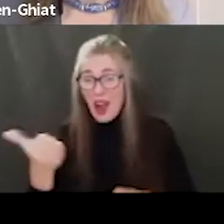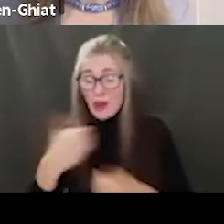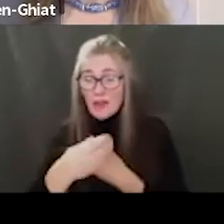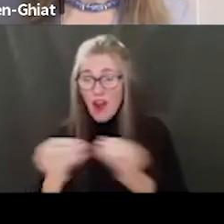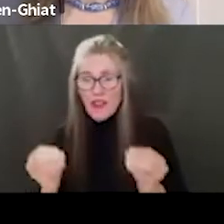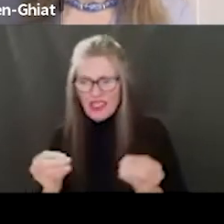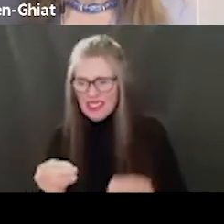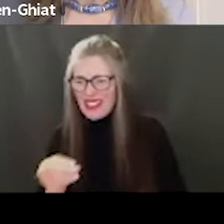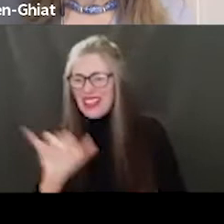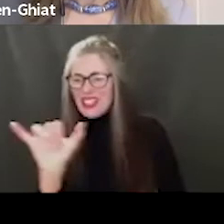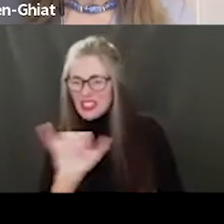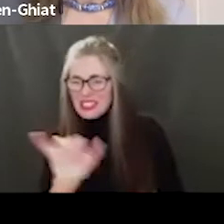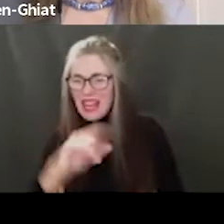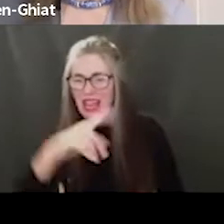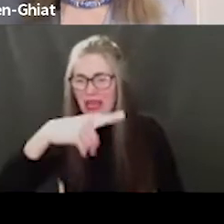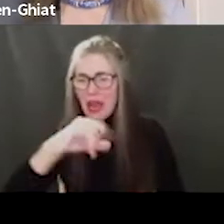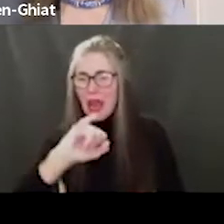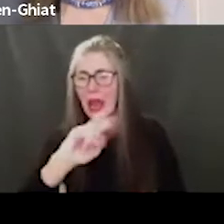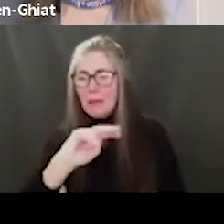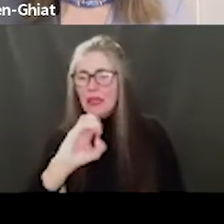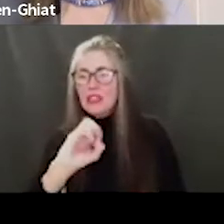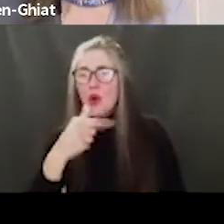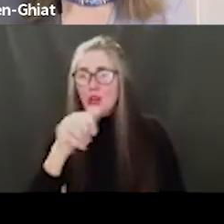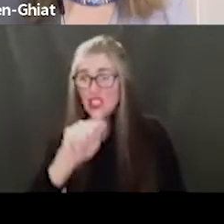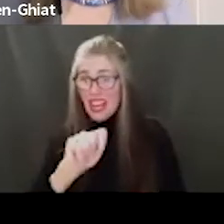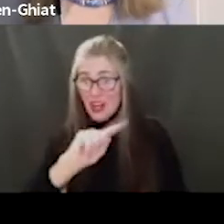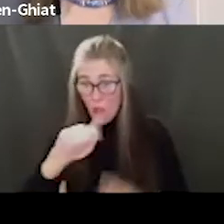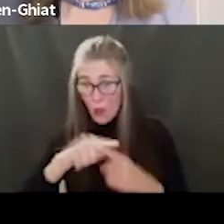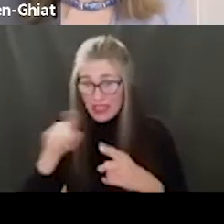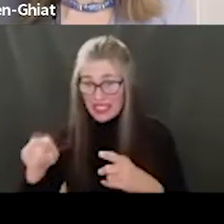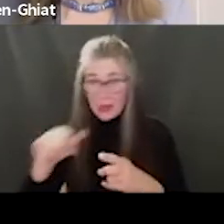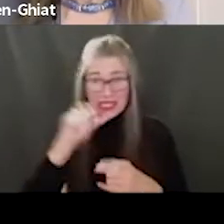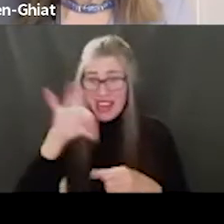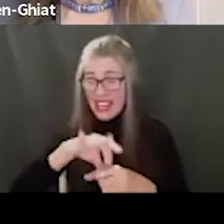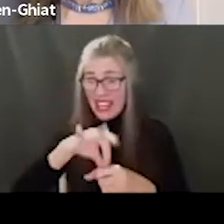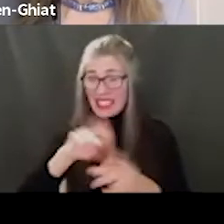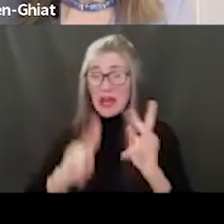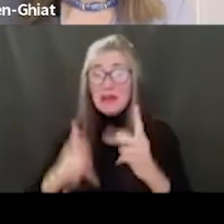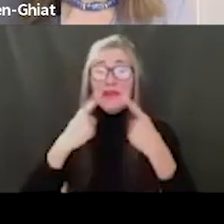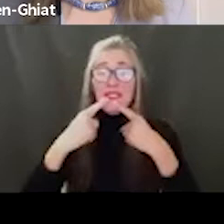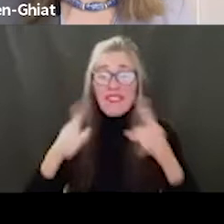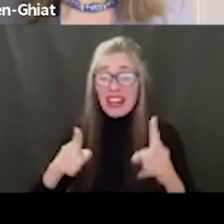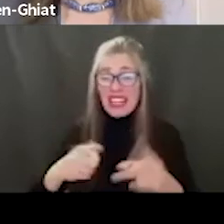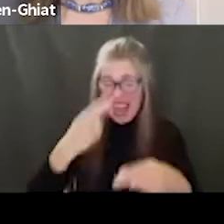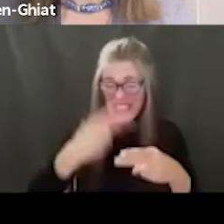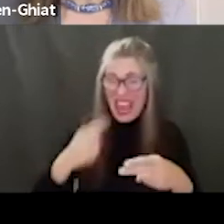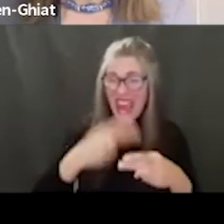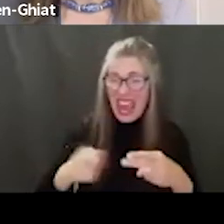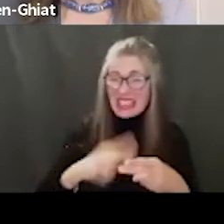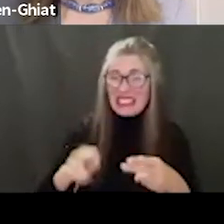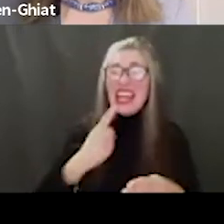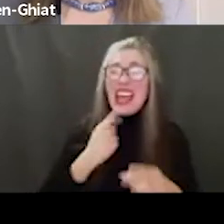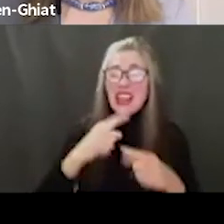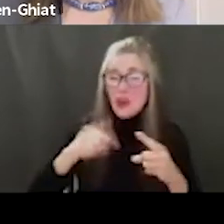inauguration of Chile's first democratic head of state, or being forced into exile, as happened to Mobutu